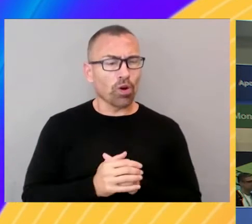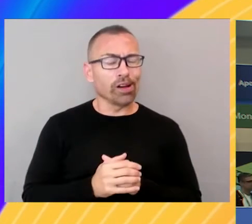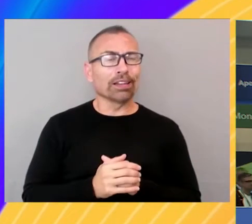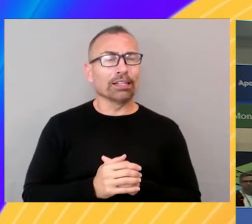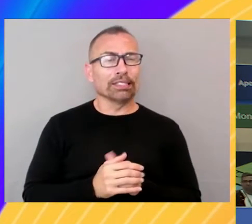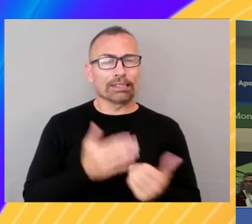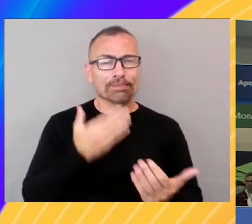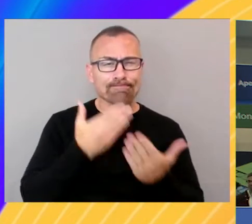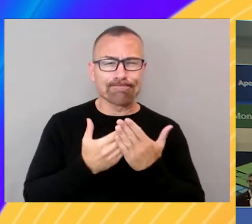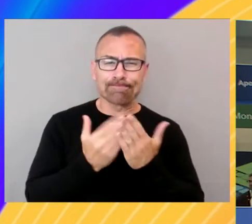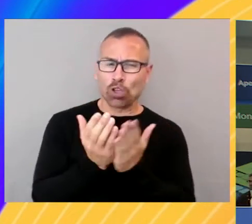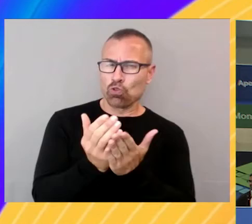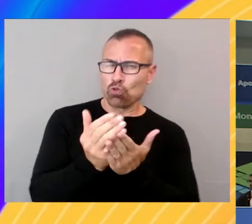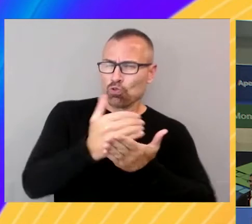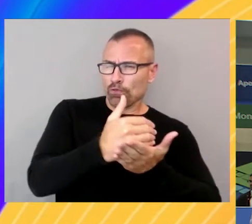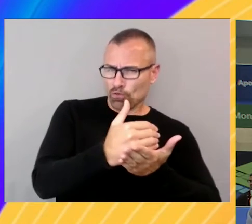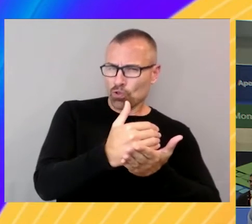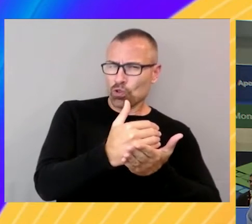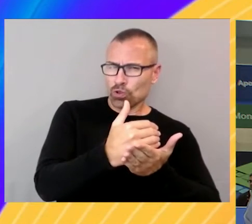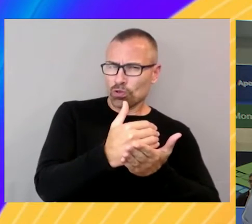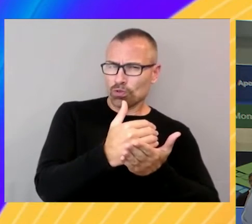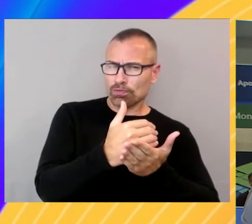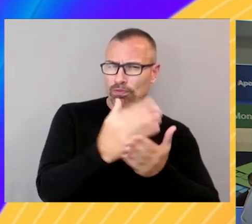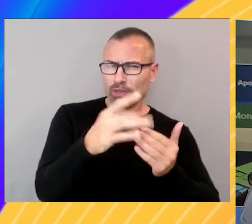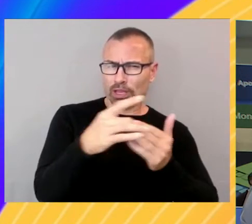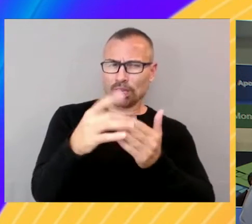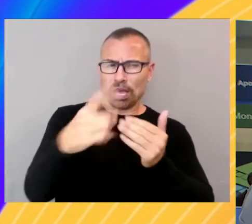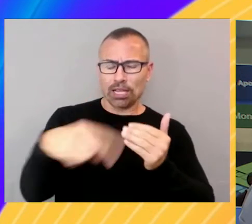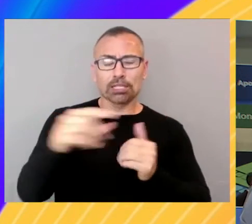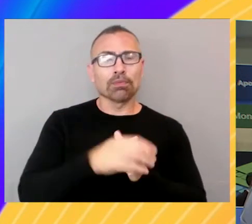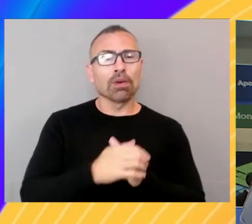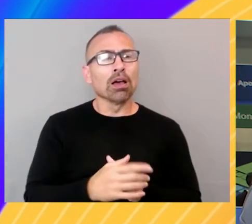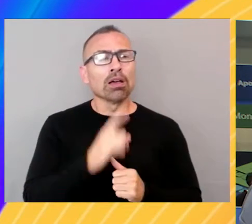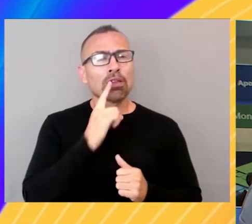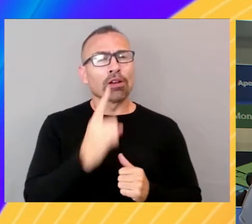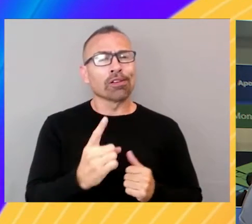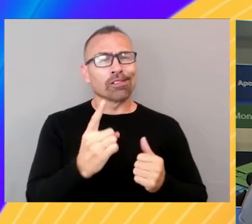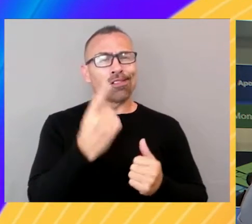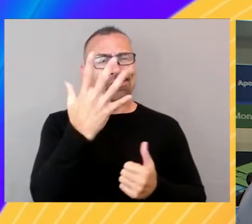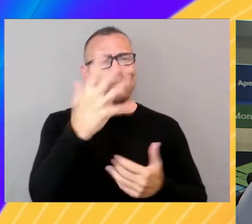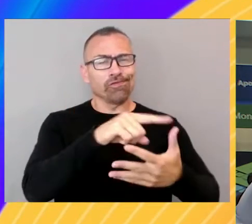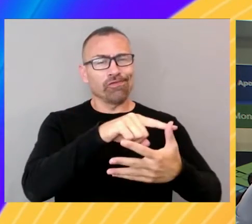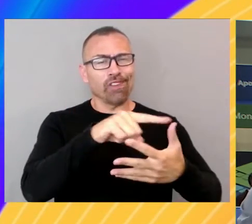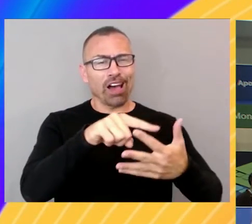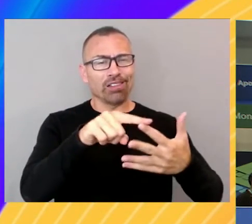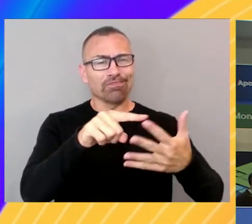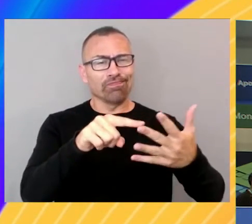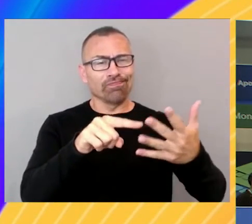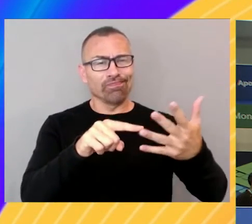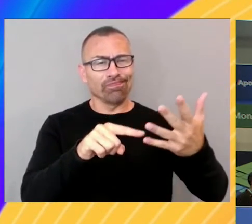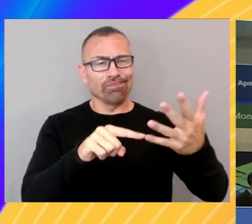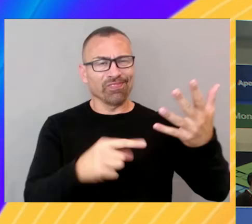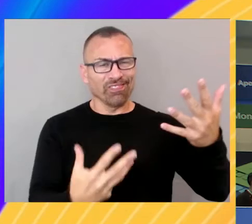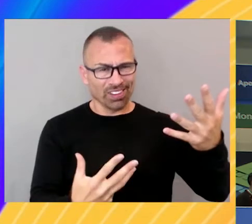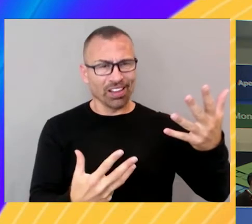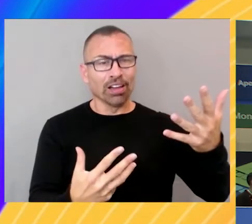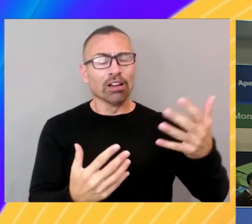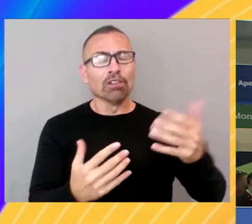there are 5 major pillars, or I think we're always adding, but there are major